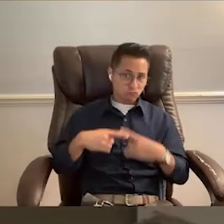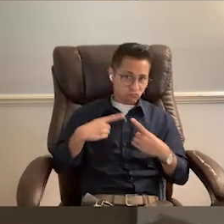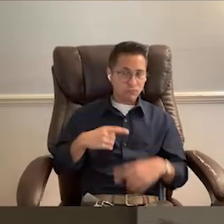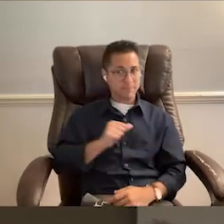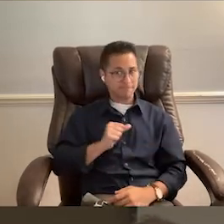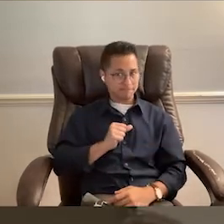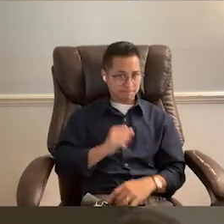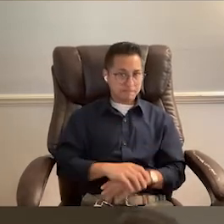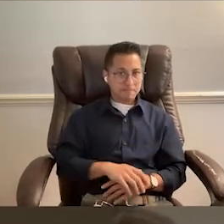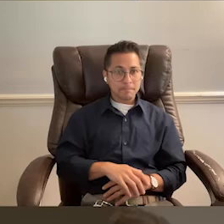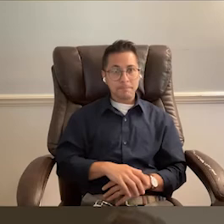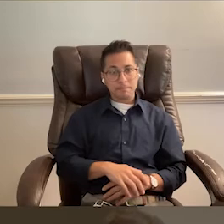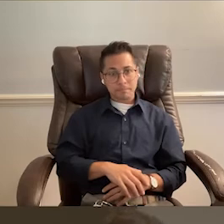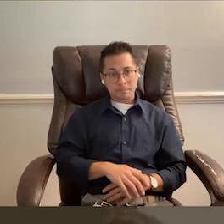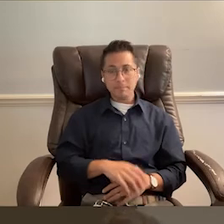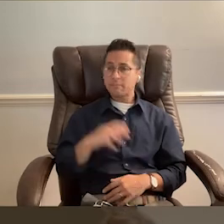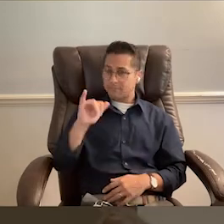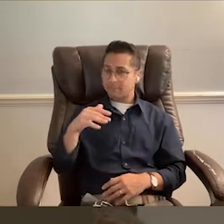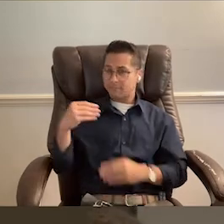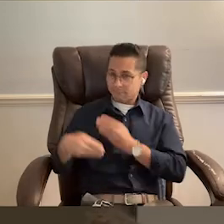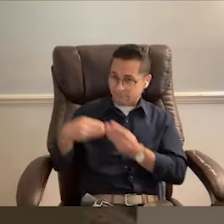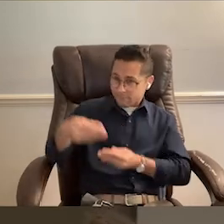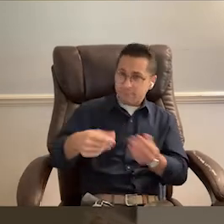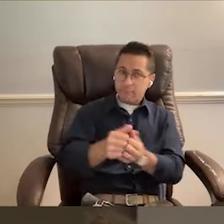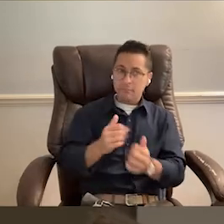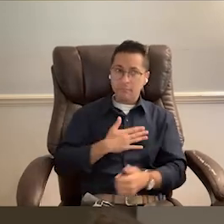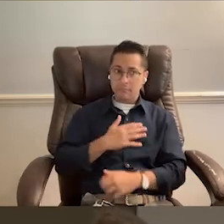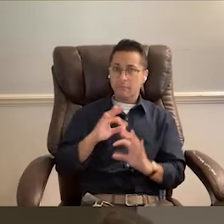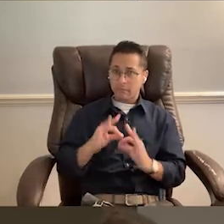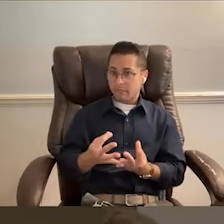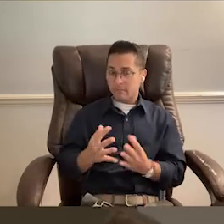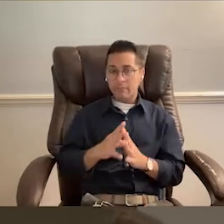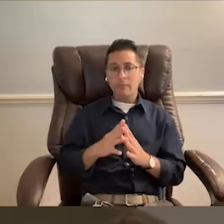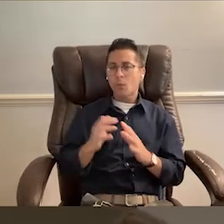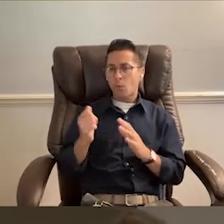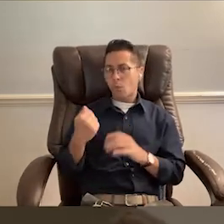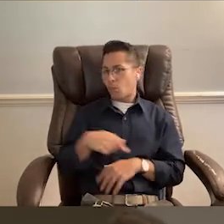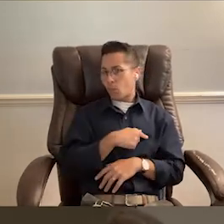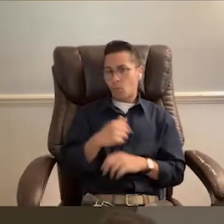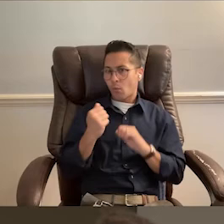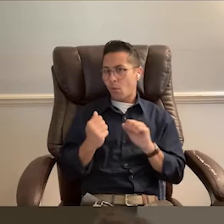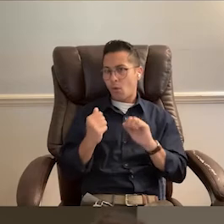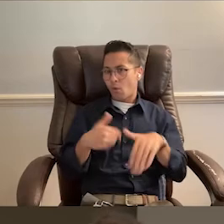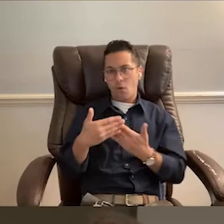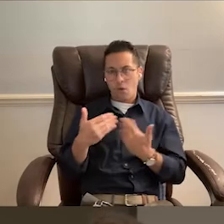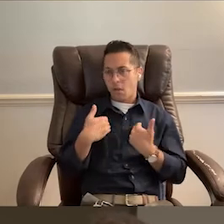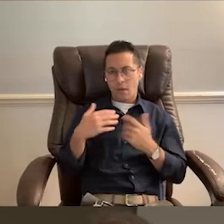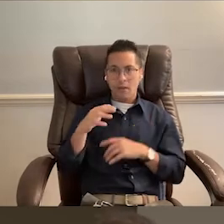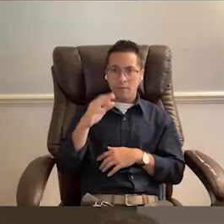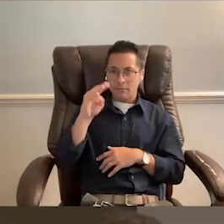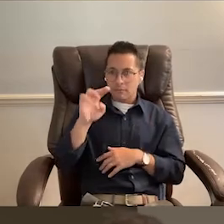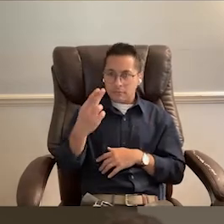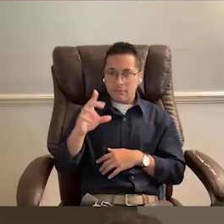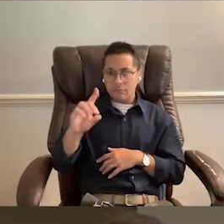mine, I guess. So, I personally struggle with anxiety and depression. It's genetic in my